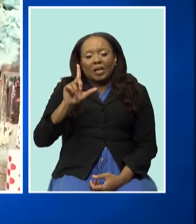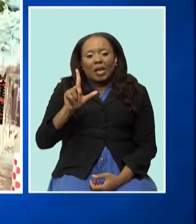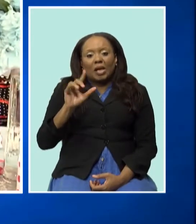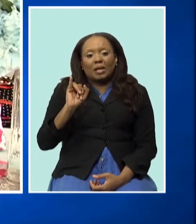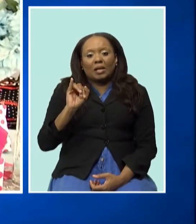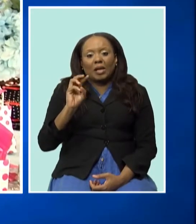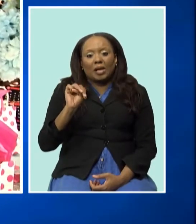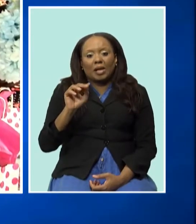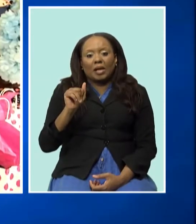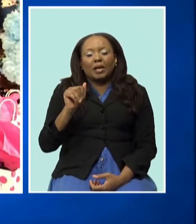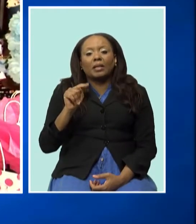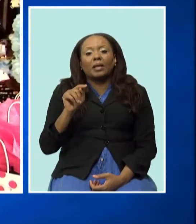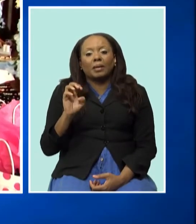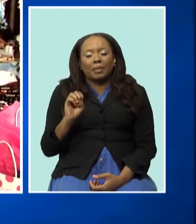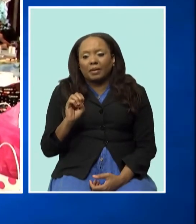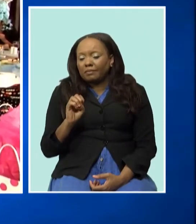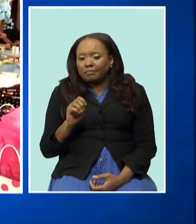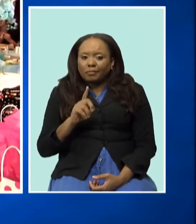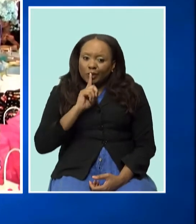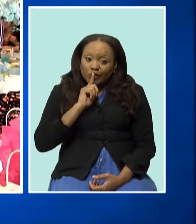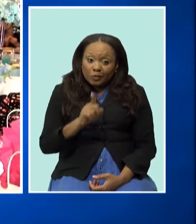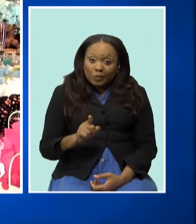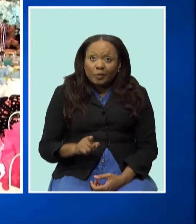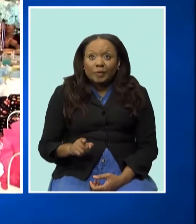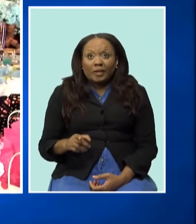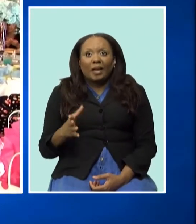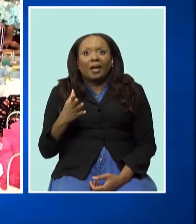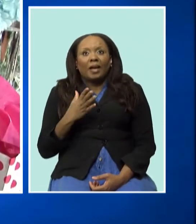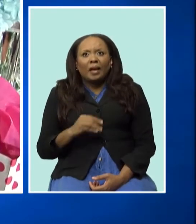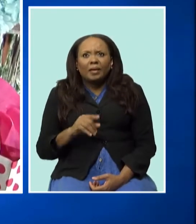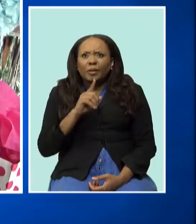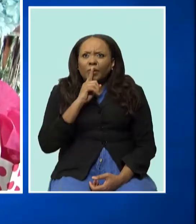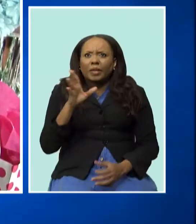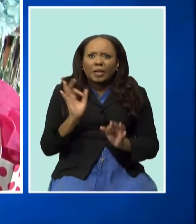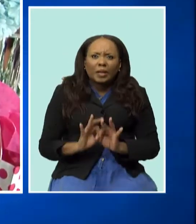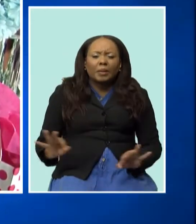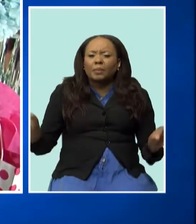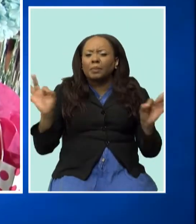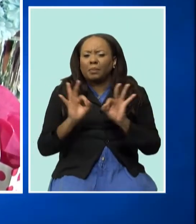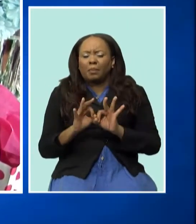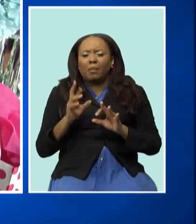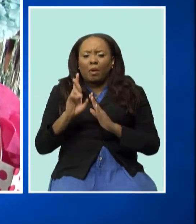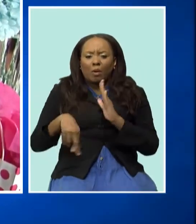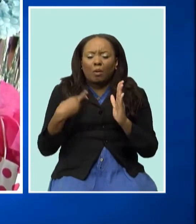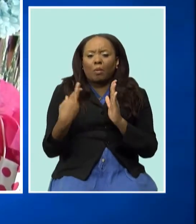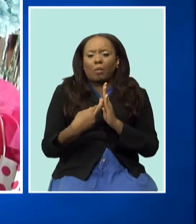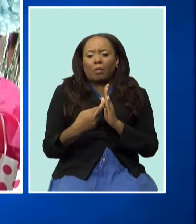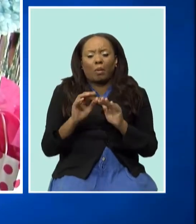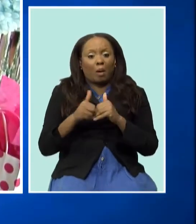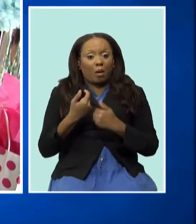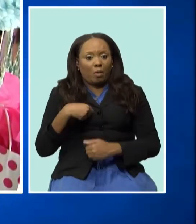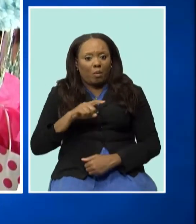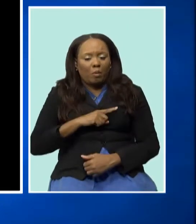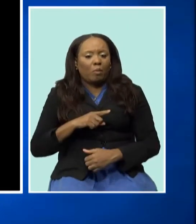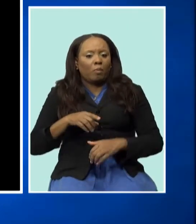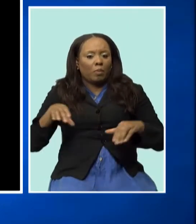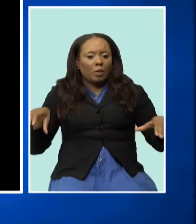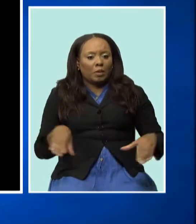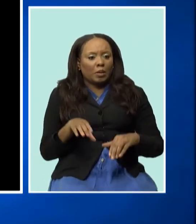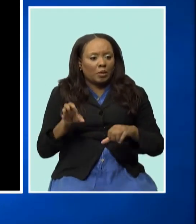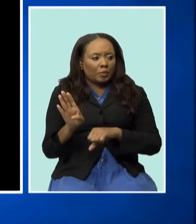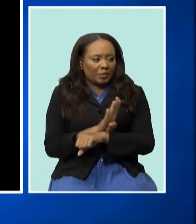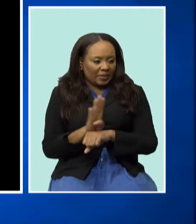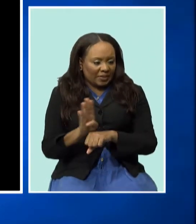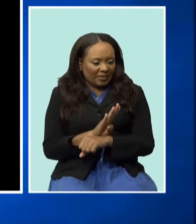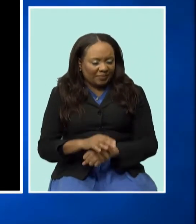real, and the approach to development and exploration will play a pivotal role in how Barbados does business. As